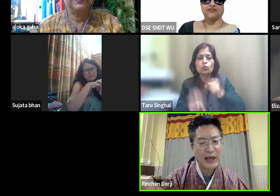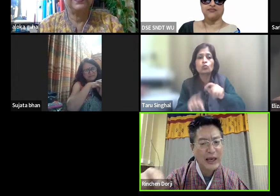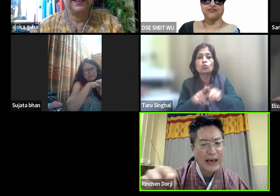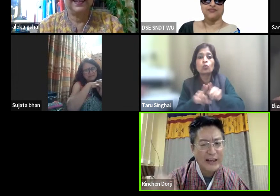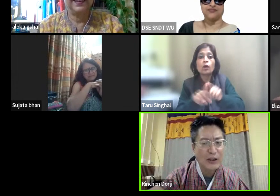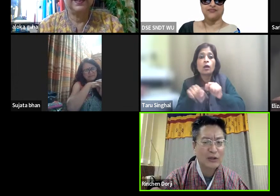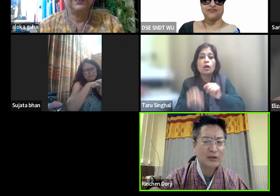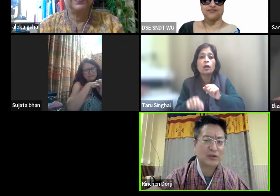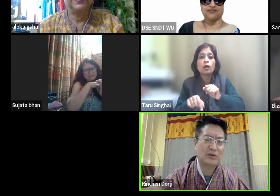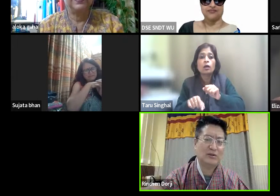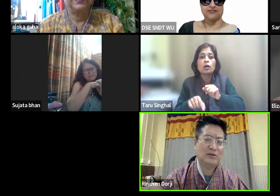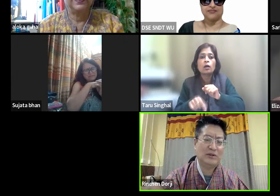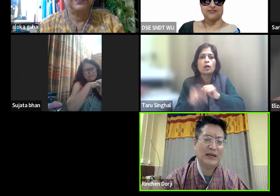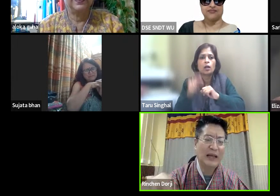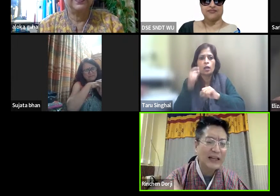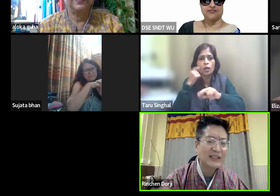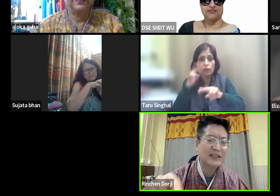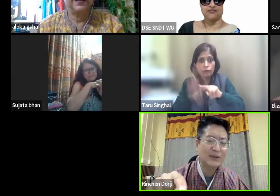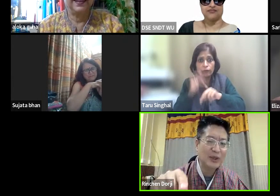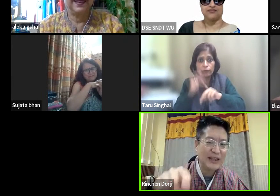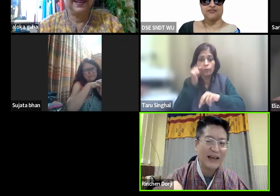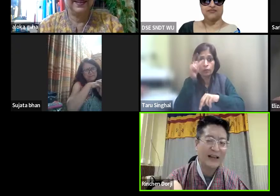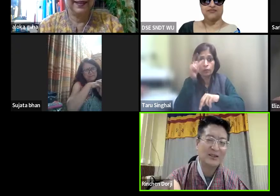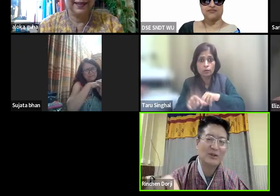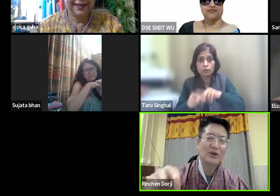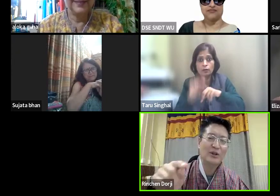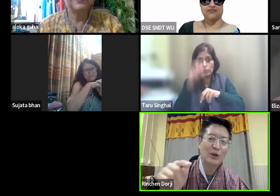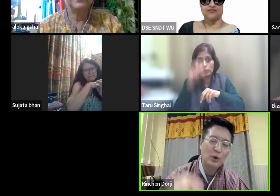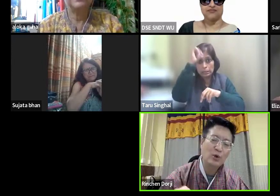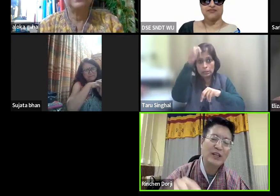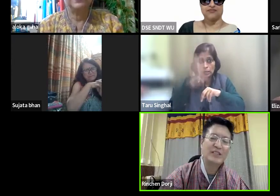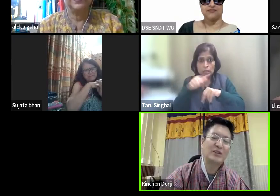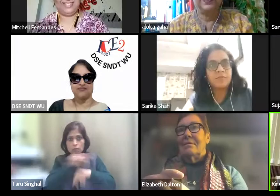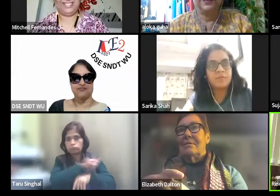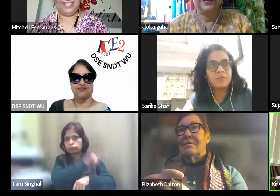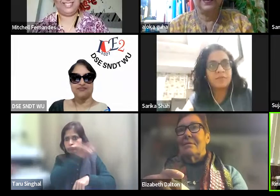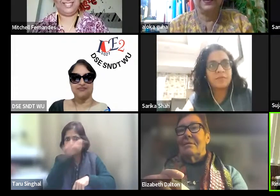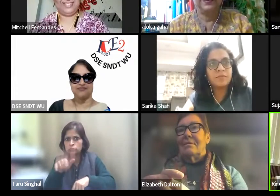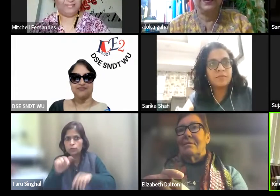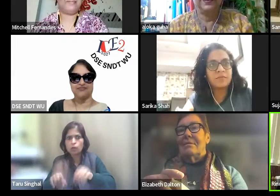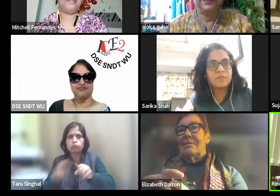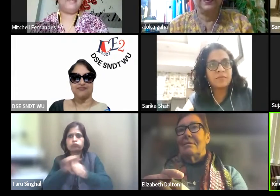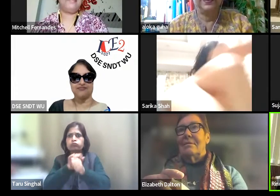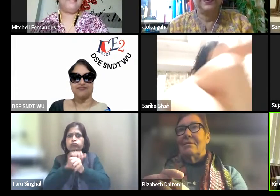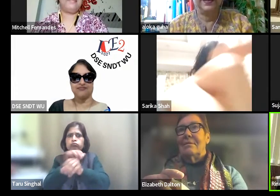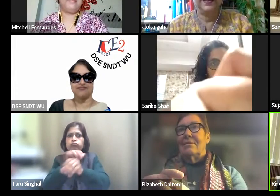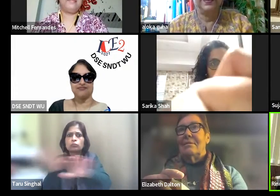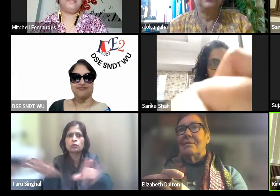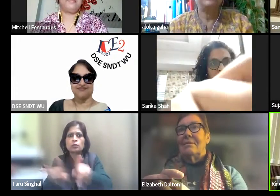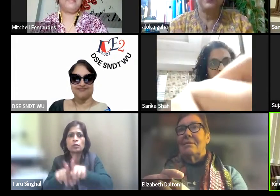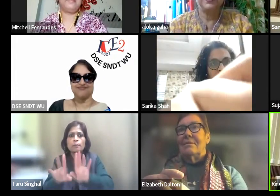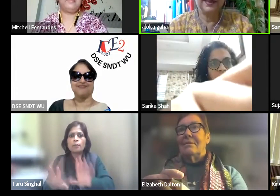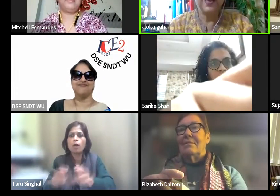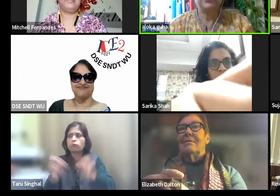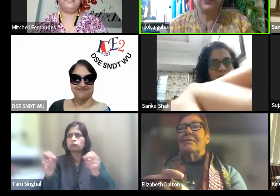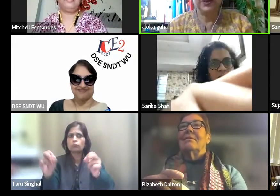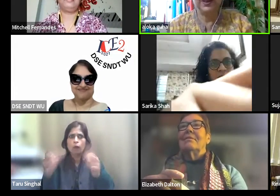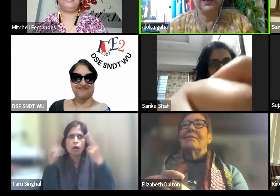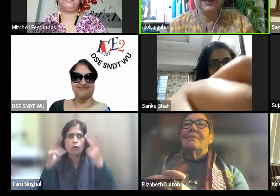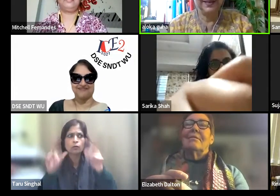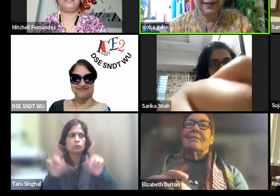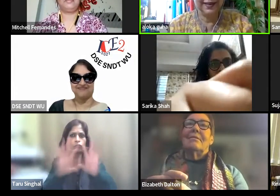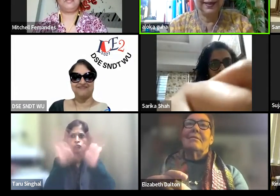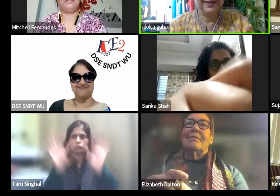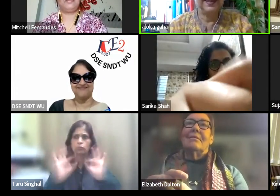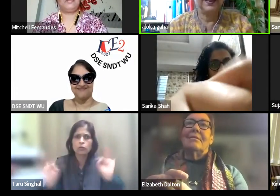because had he not alerted with that, the whole the country was alerted, Right, and we were put